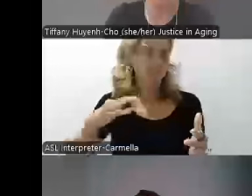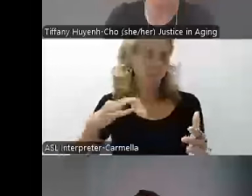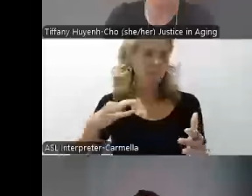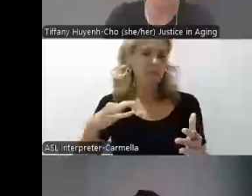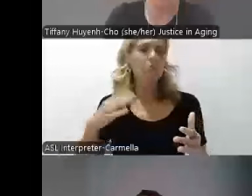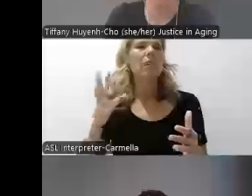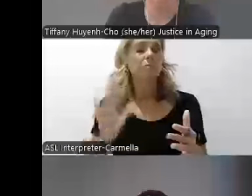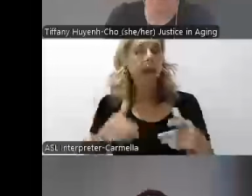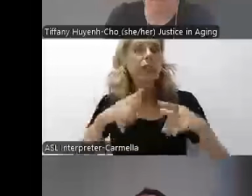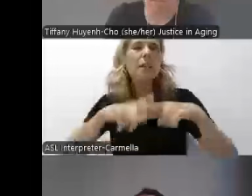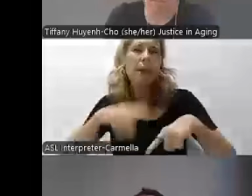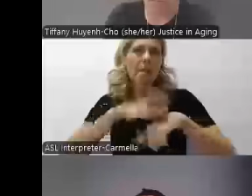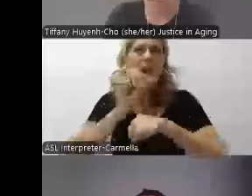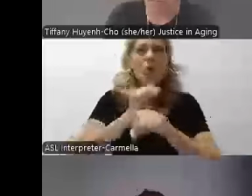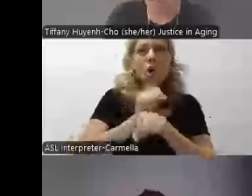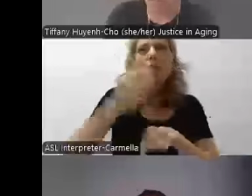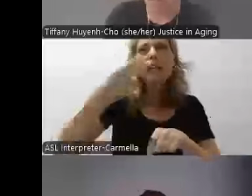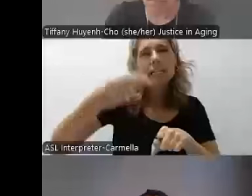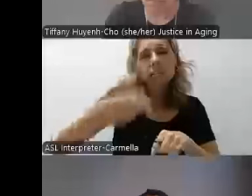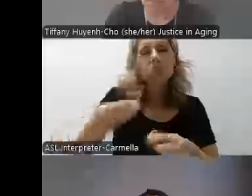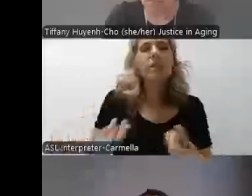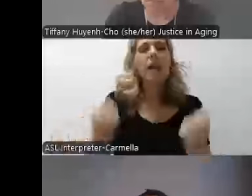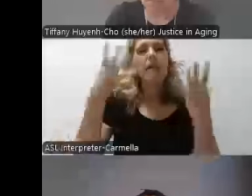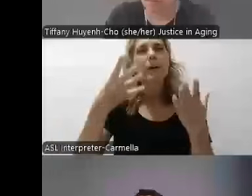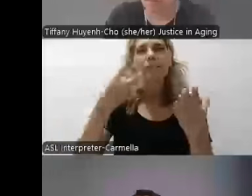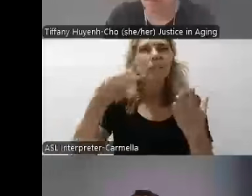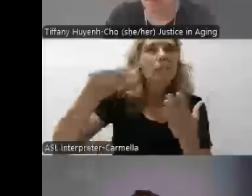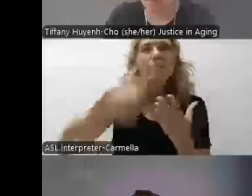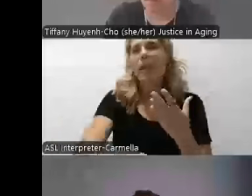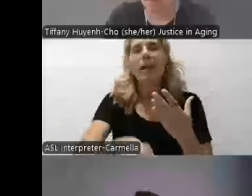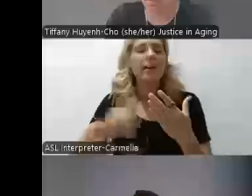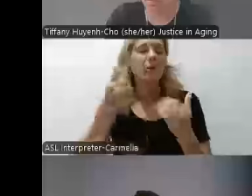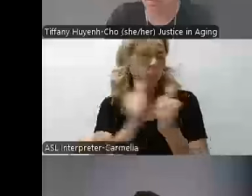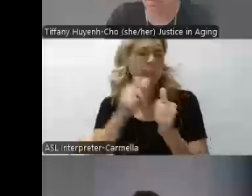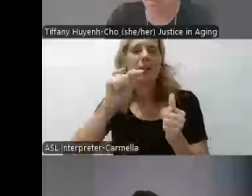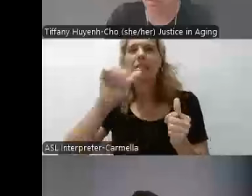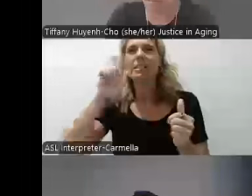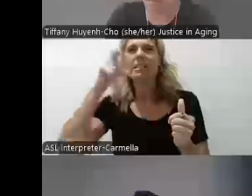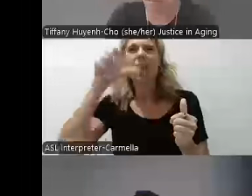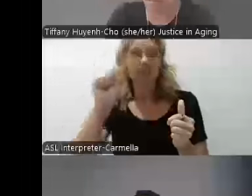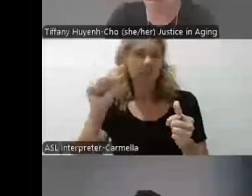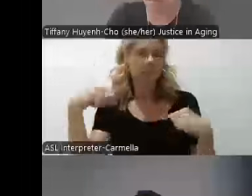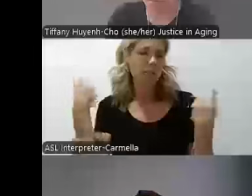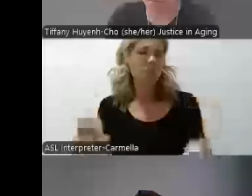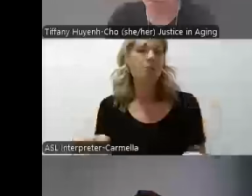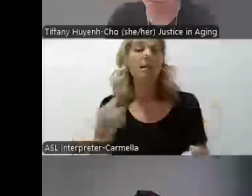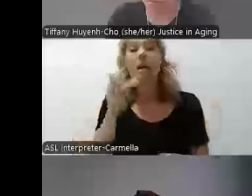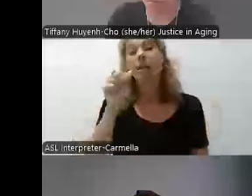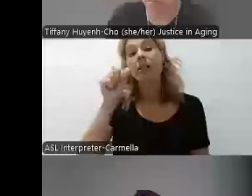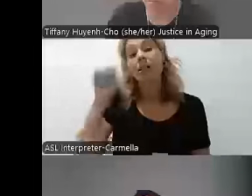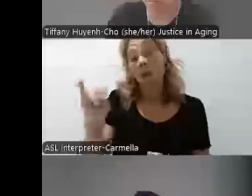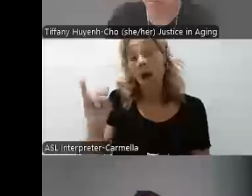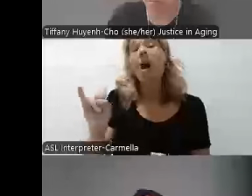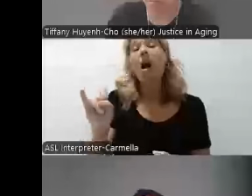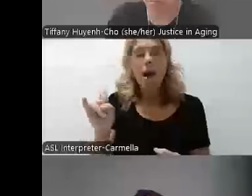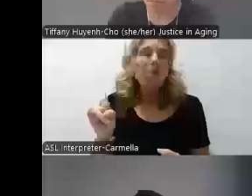based on like work history and how much somebody has paid on their payroll taxes into the system. SSI, on the other hand,